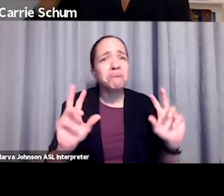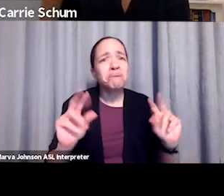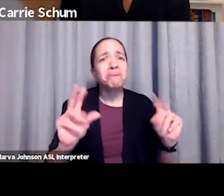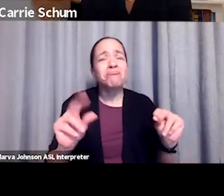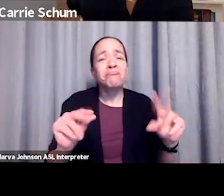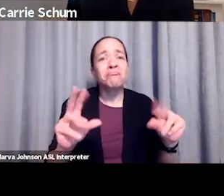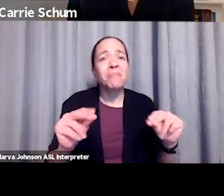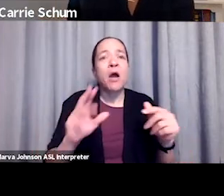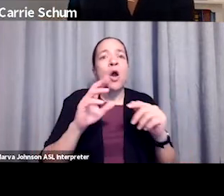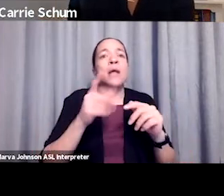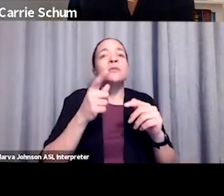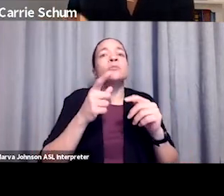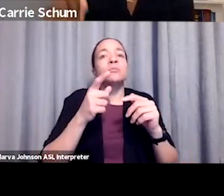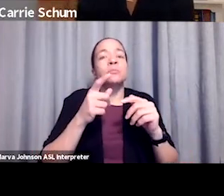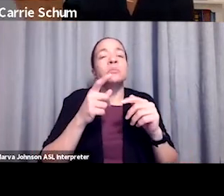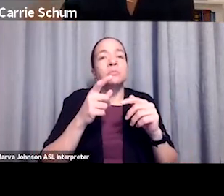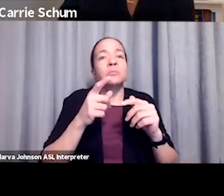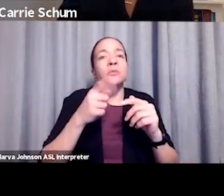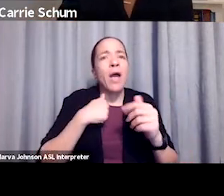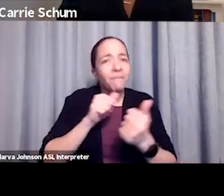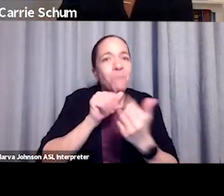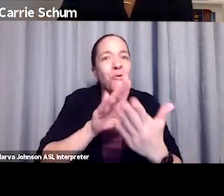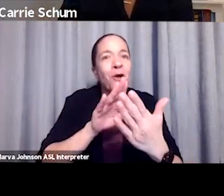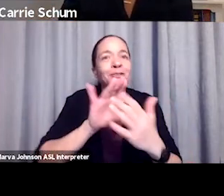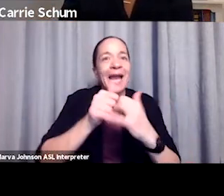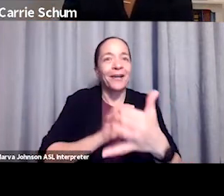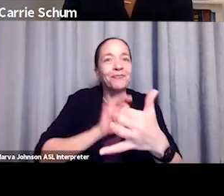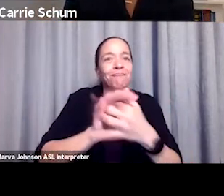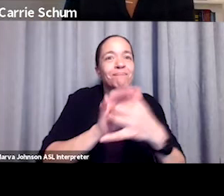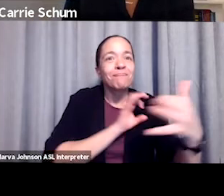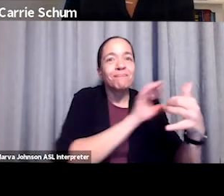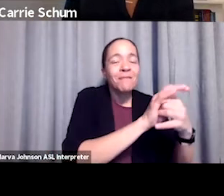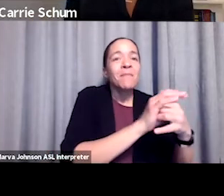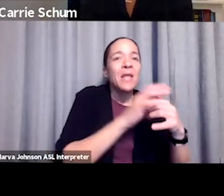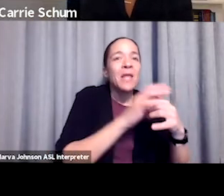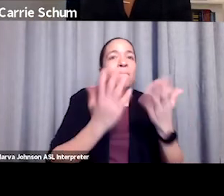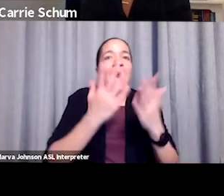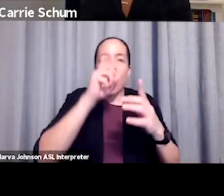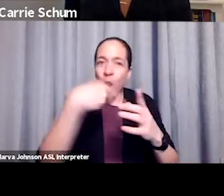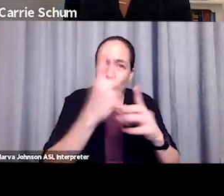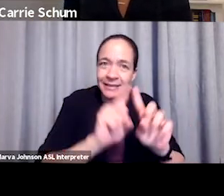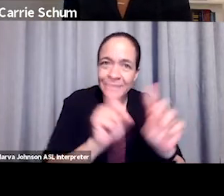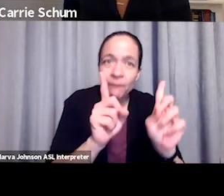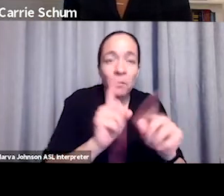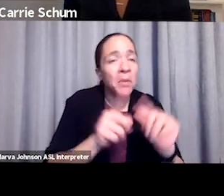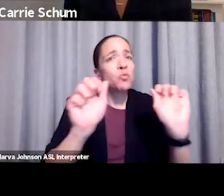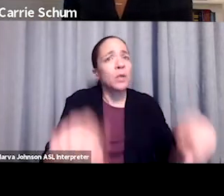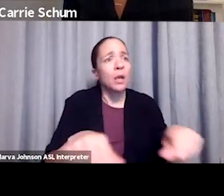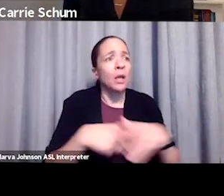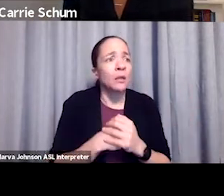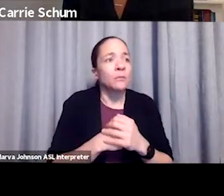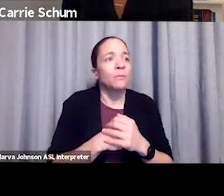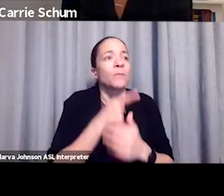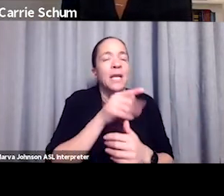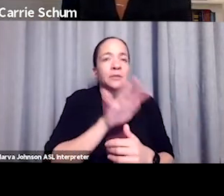way we reach them might look a little bit different to really spark what matters most to them. This is a little bit bigger segment. It's about 22%